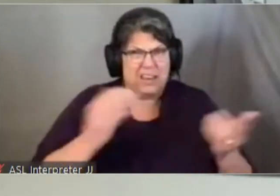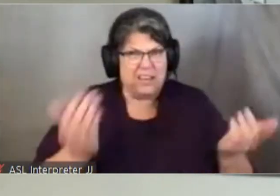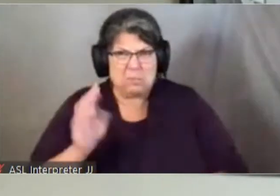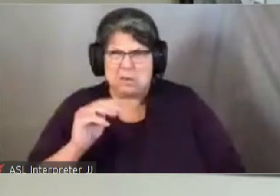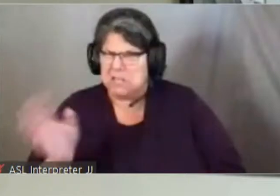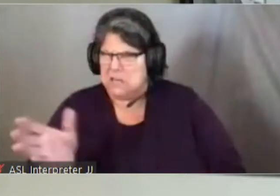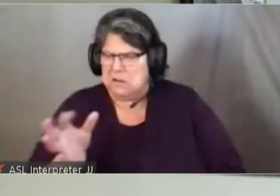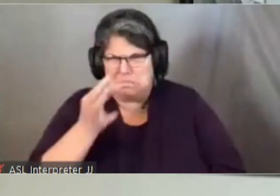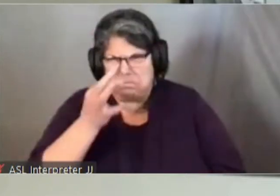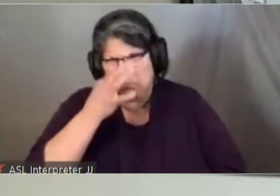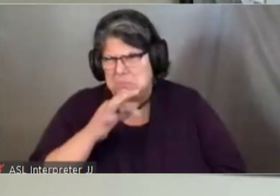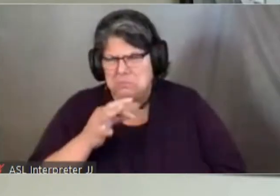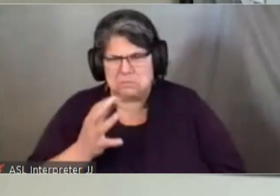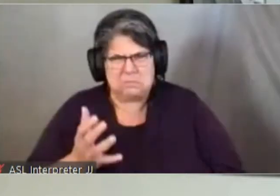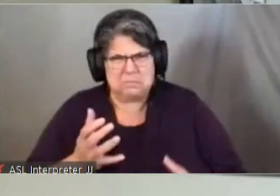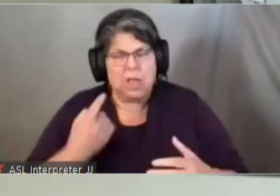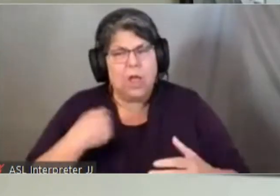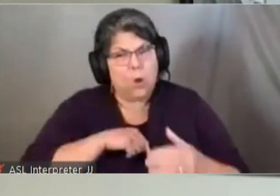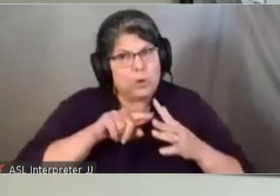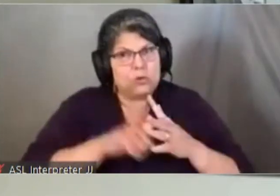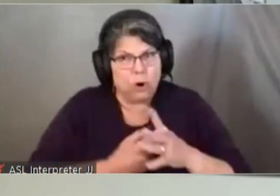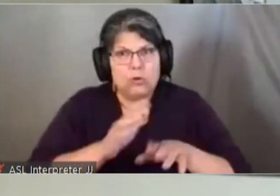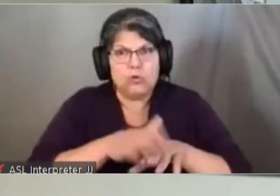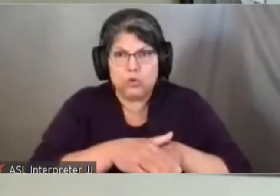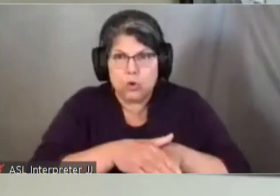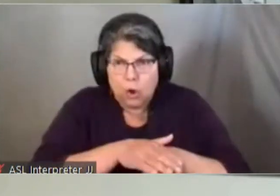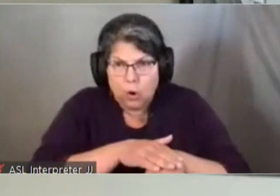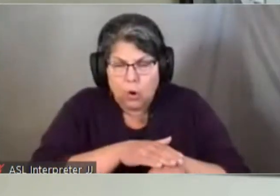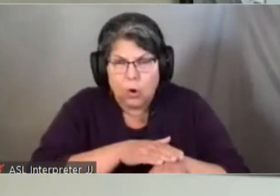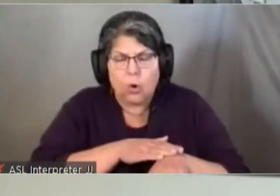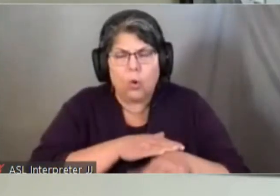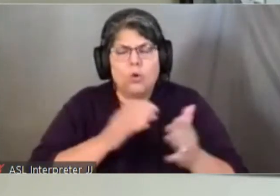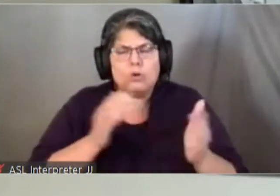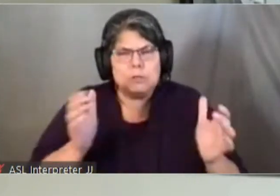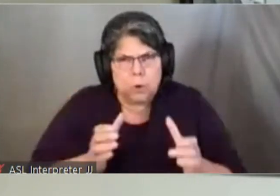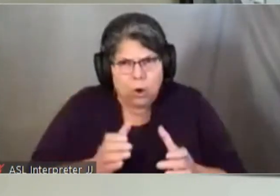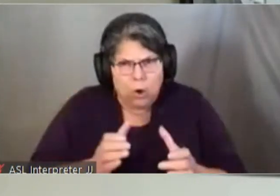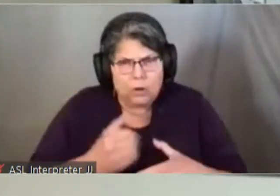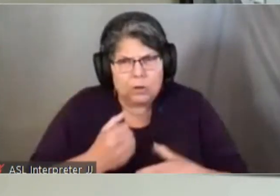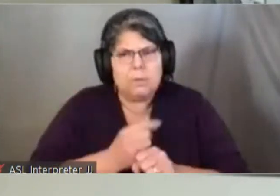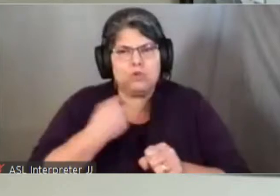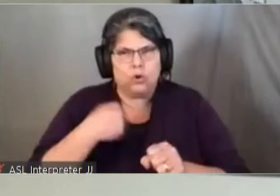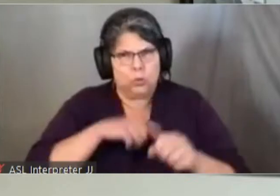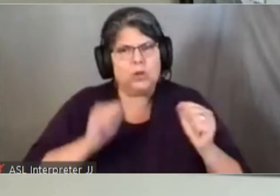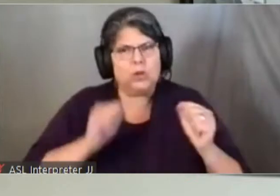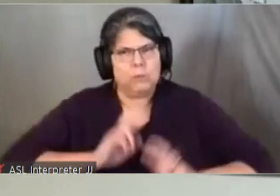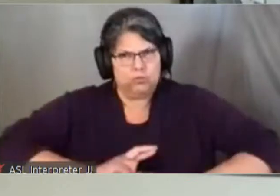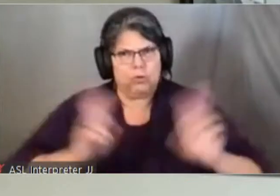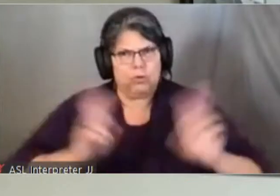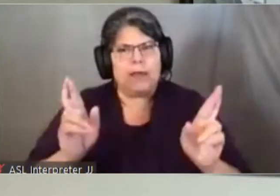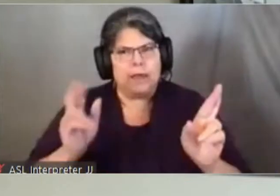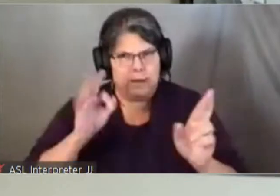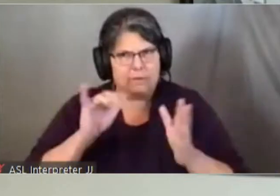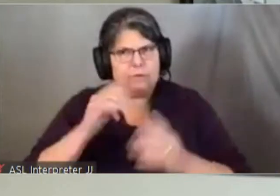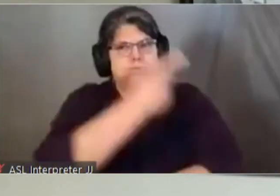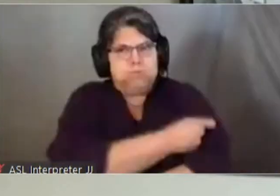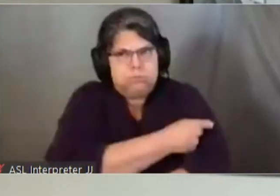so slowly and small was to be sure that we were covered for that possibility. And outside of every